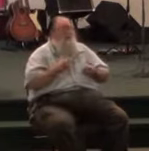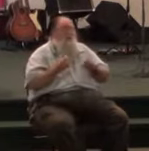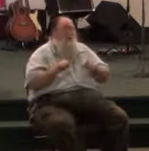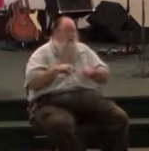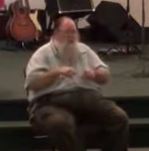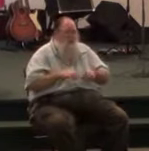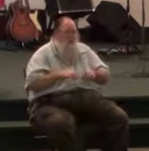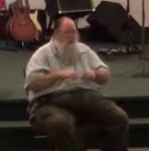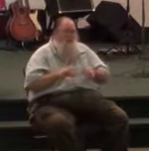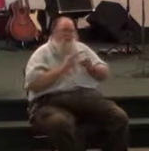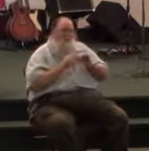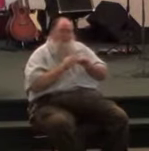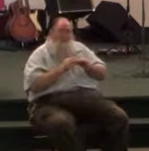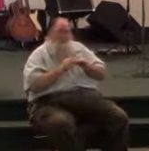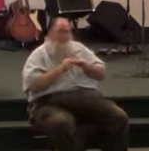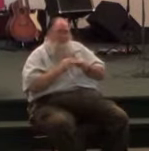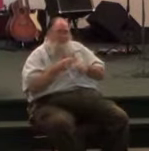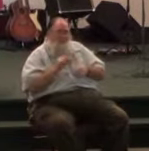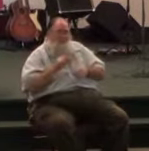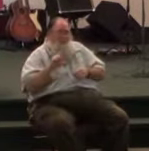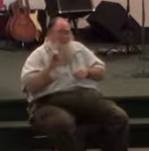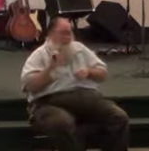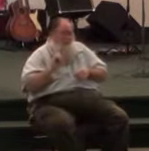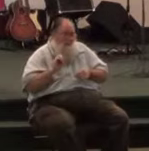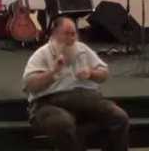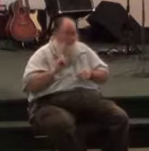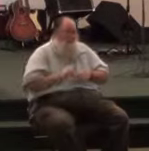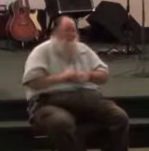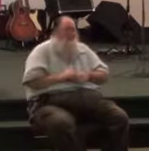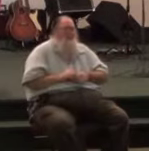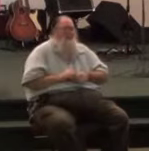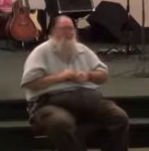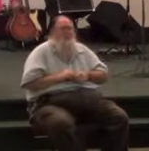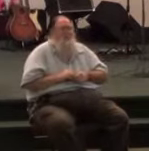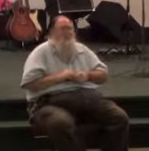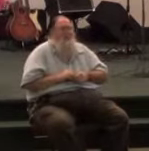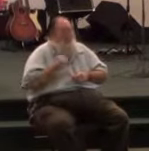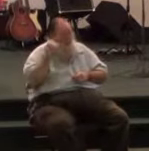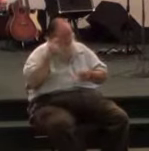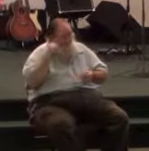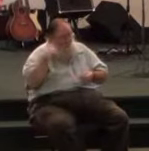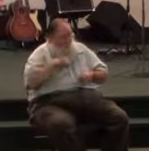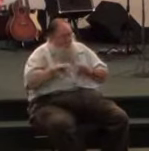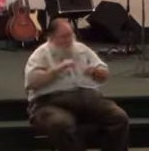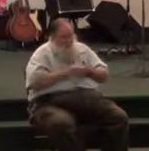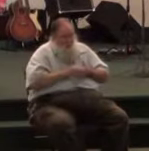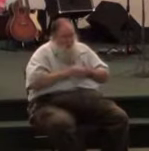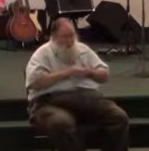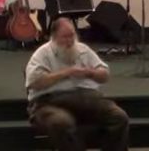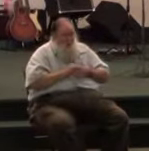we patch that hole that God created in our wall, no one can get in and nobody can get